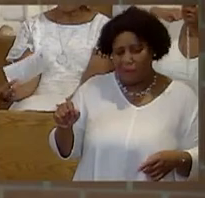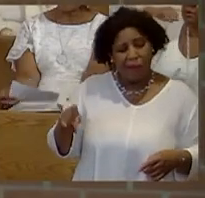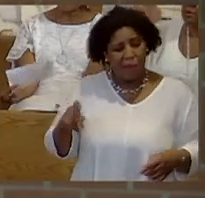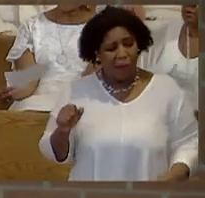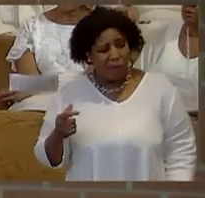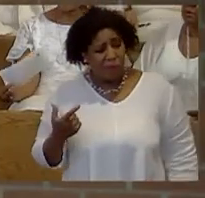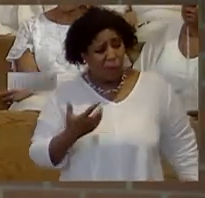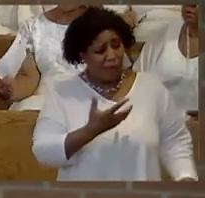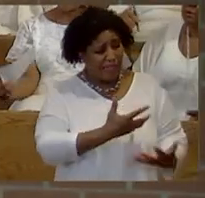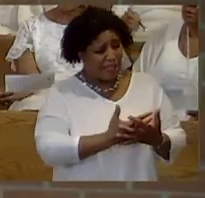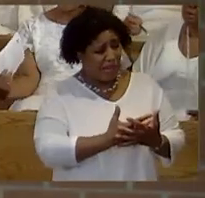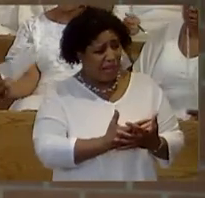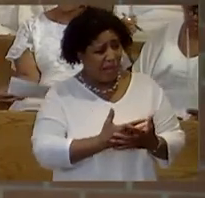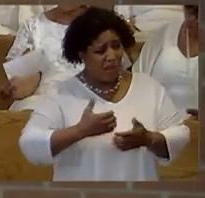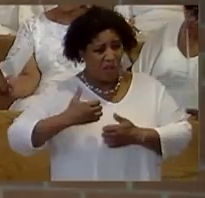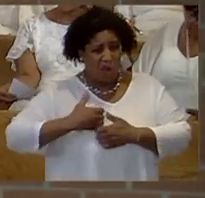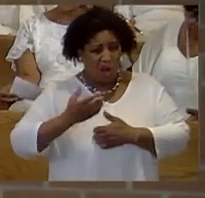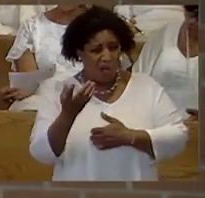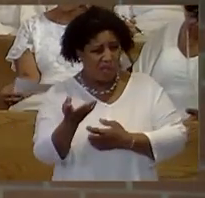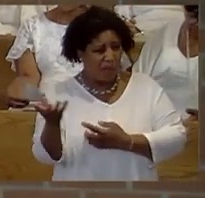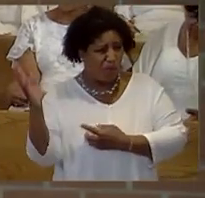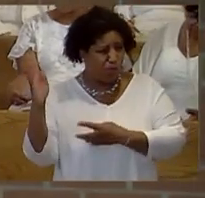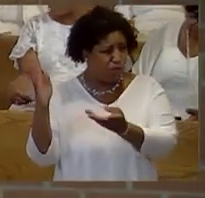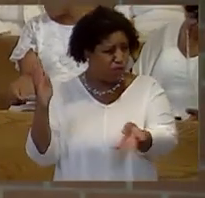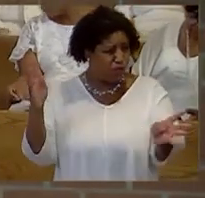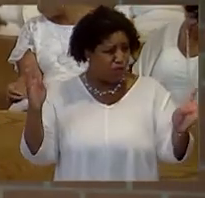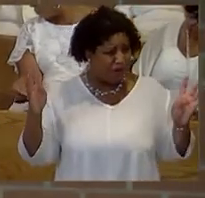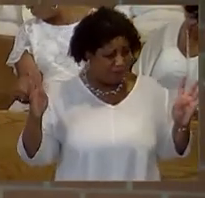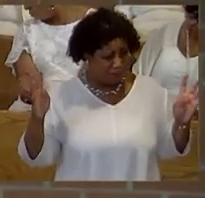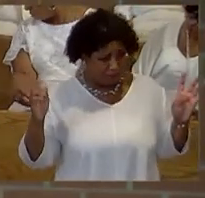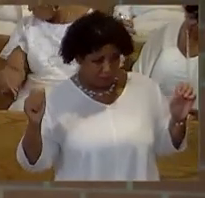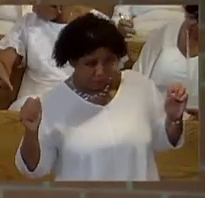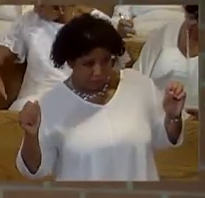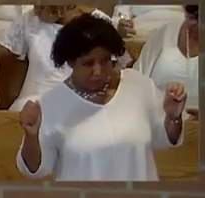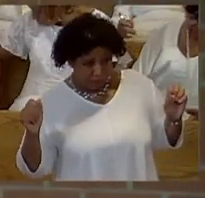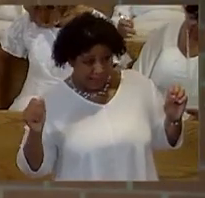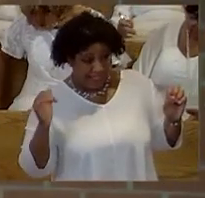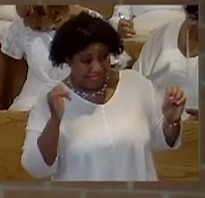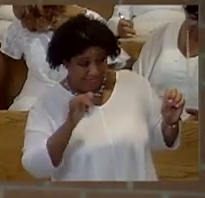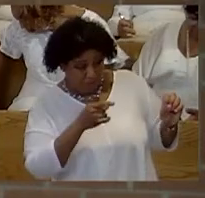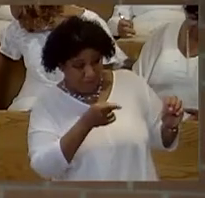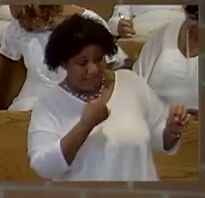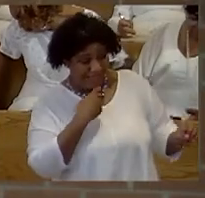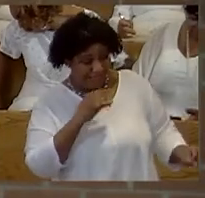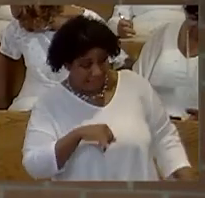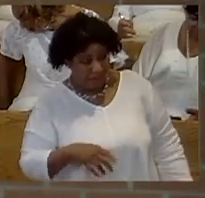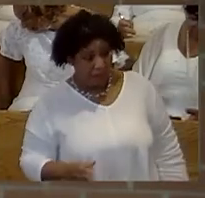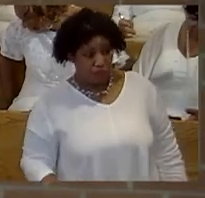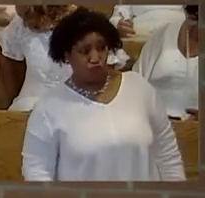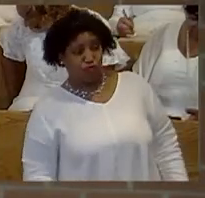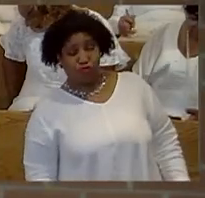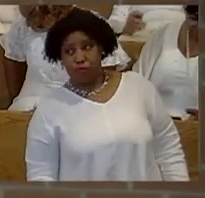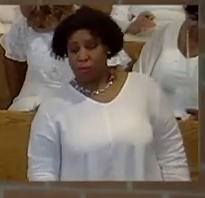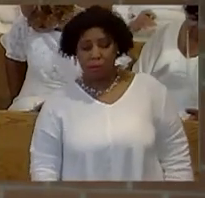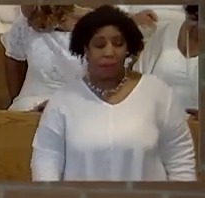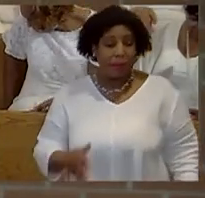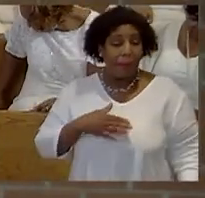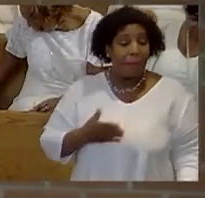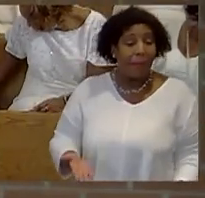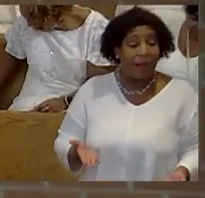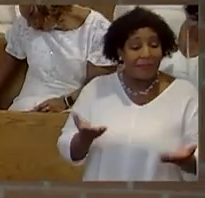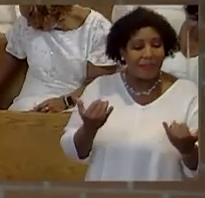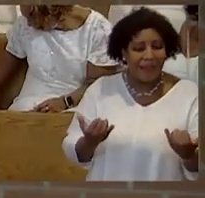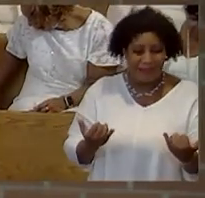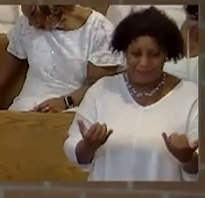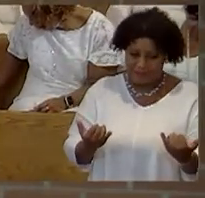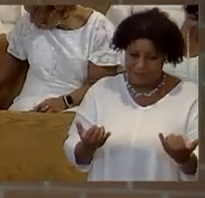got guards around you. And here you are talking like that. And so what I'd like to suggest to somebody, when you